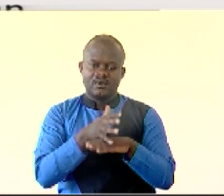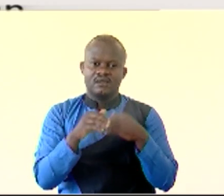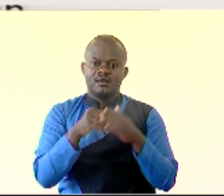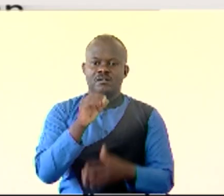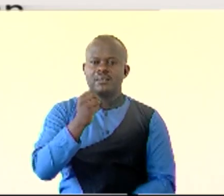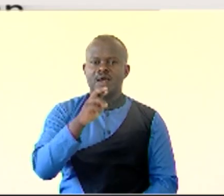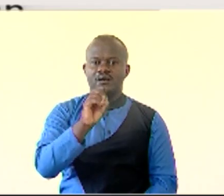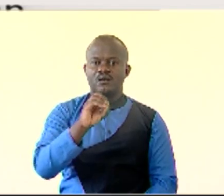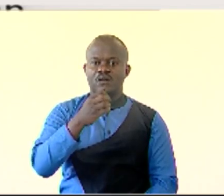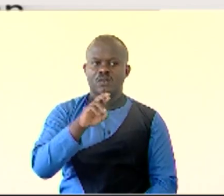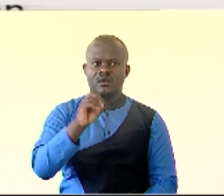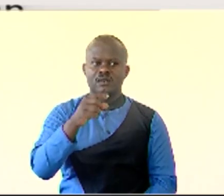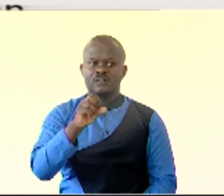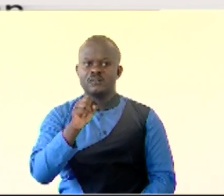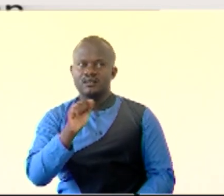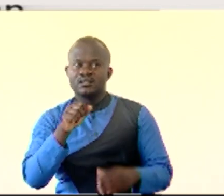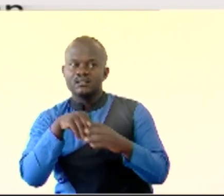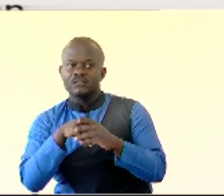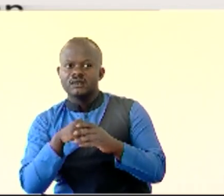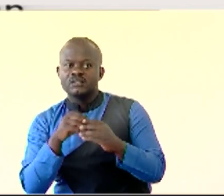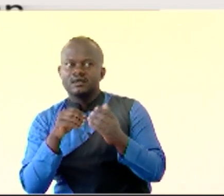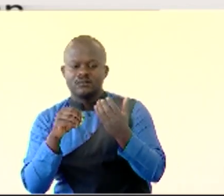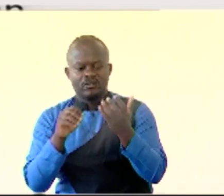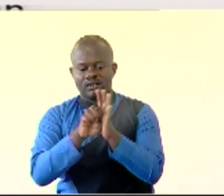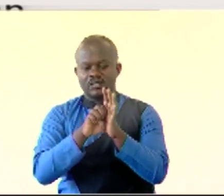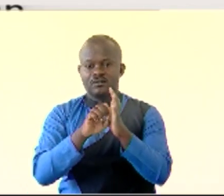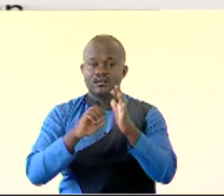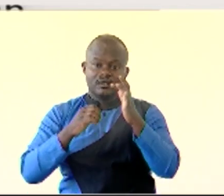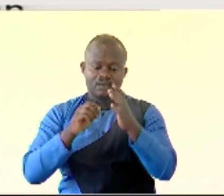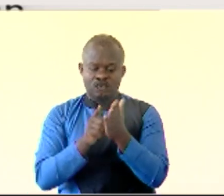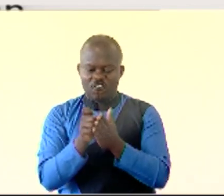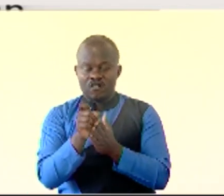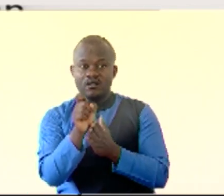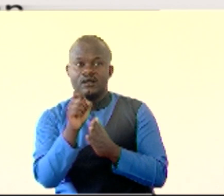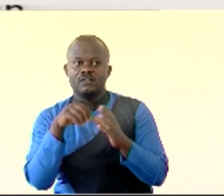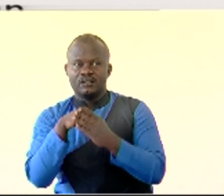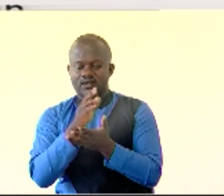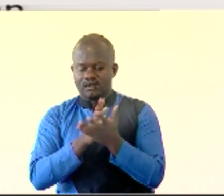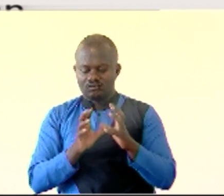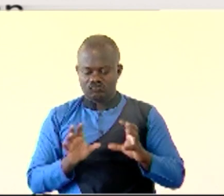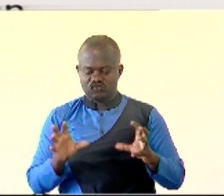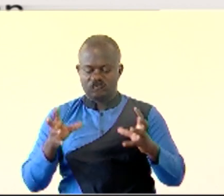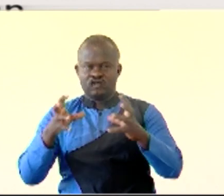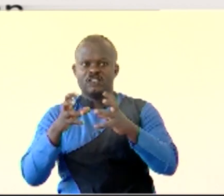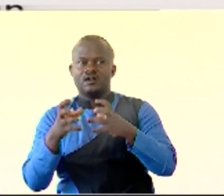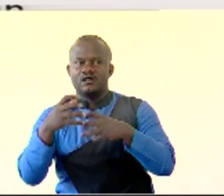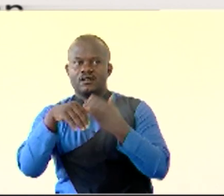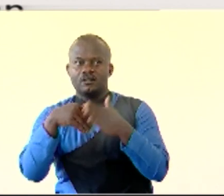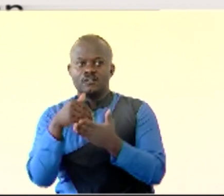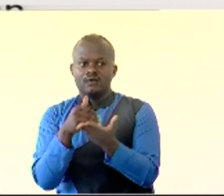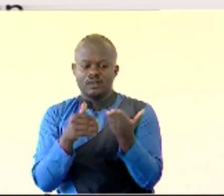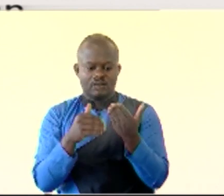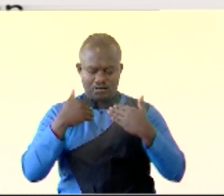microorganisms. This is a disease-causing agent. This is the white blood cells is able to surround and engulf. These are called